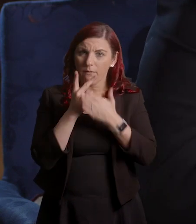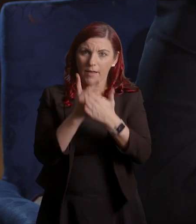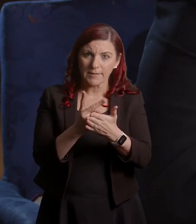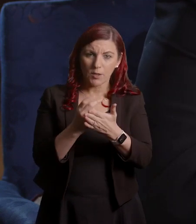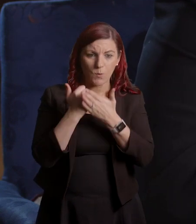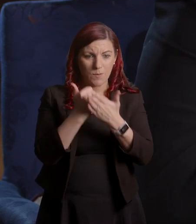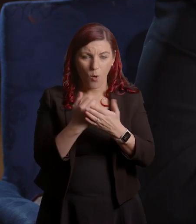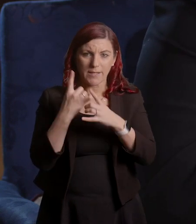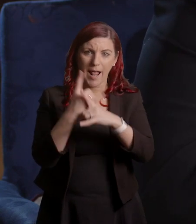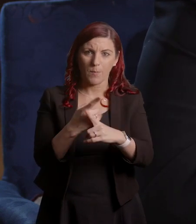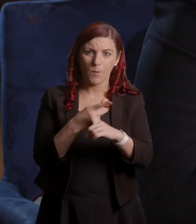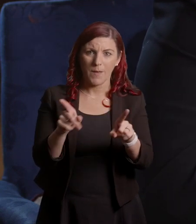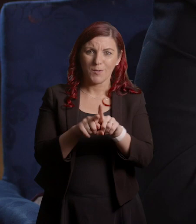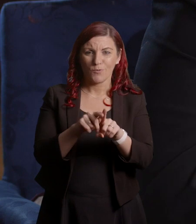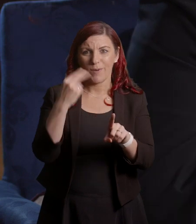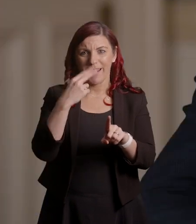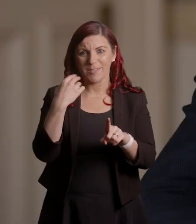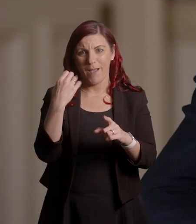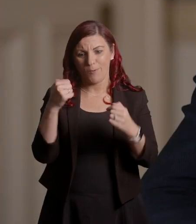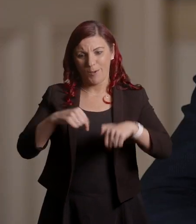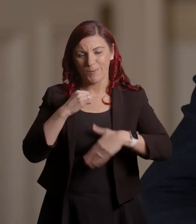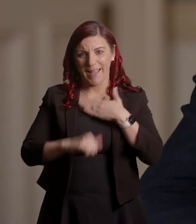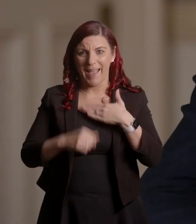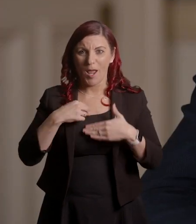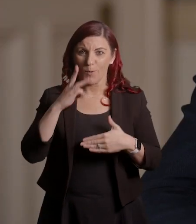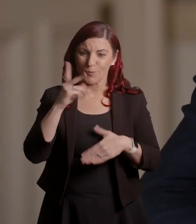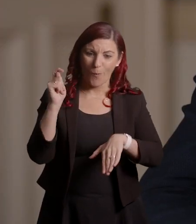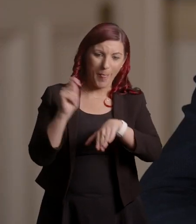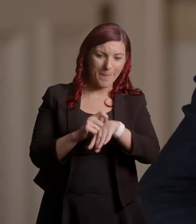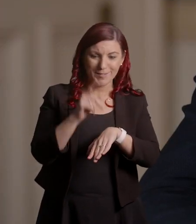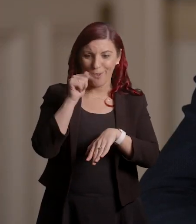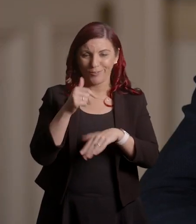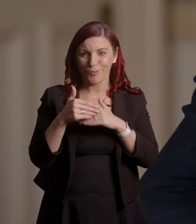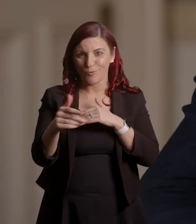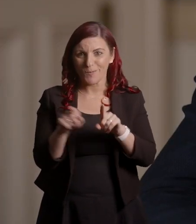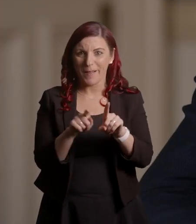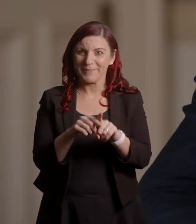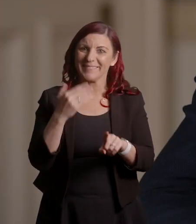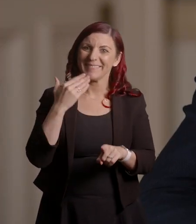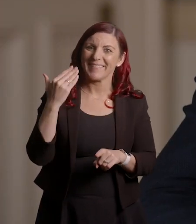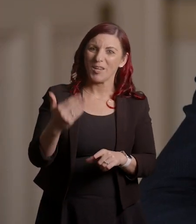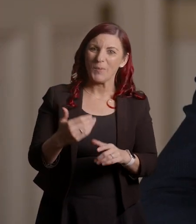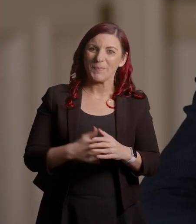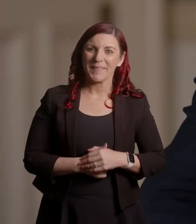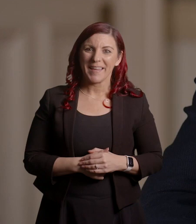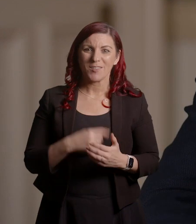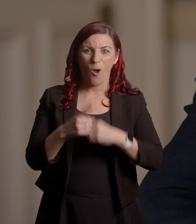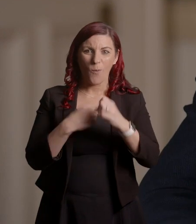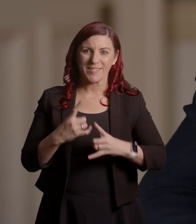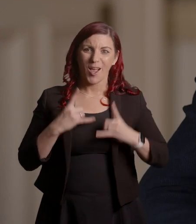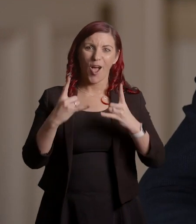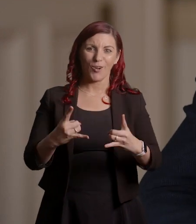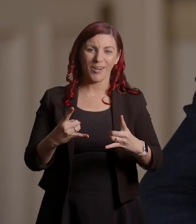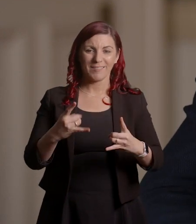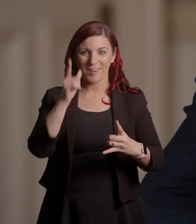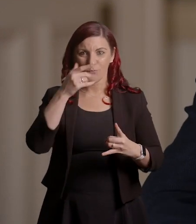the volunteers on the ground. So it's a pleasure to have you here, and I wish it was under different circumstances. Sure, thank you very much. Very much. Thank It's always